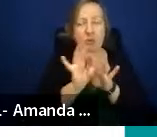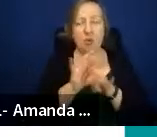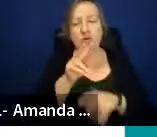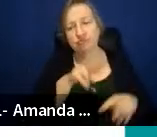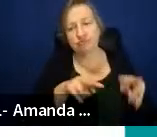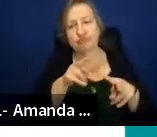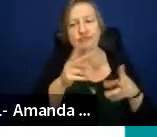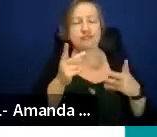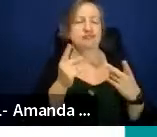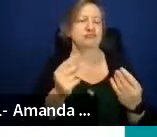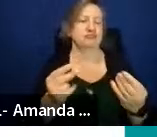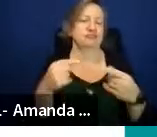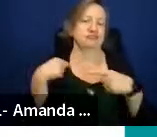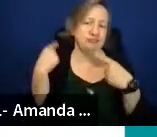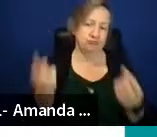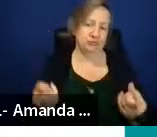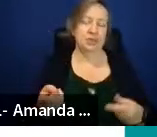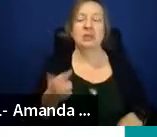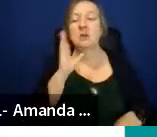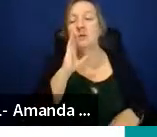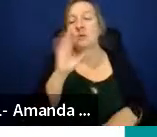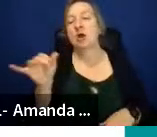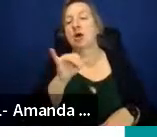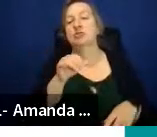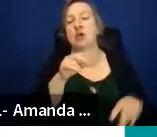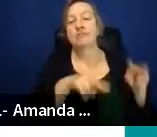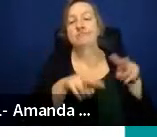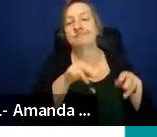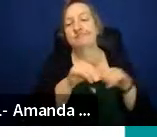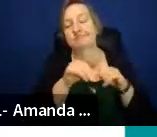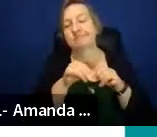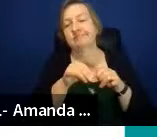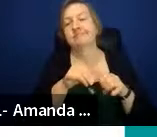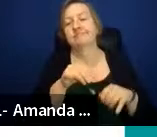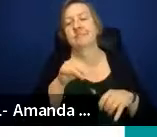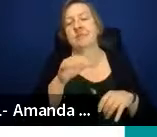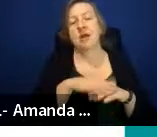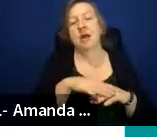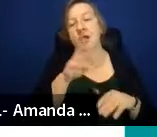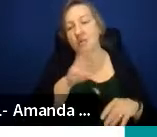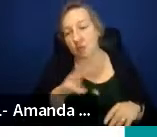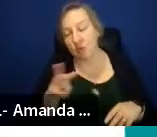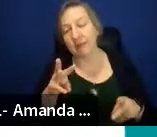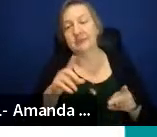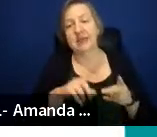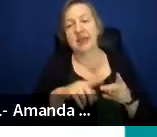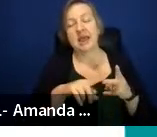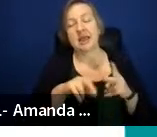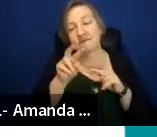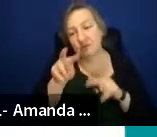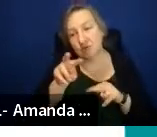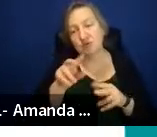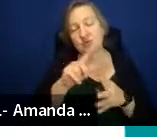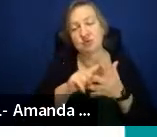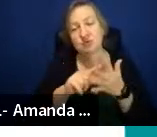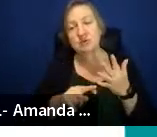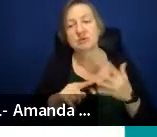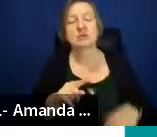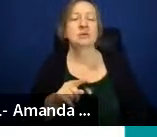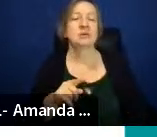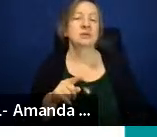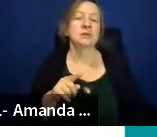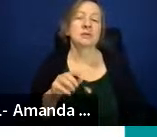what you did. We'll also be looking at metrics at our views at the website, and also